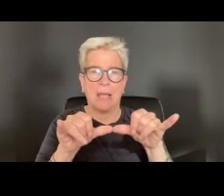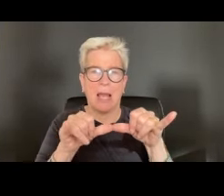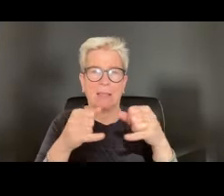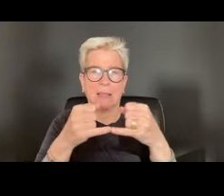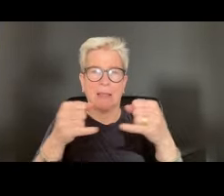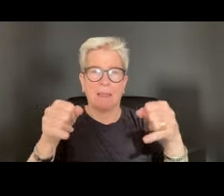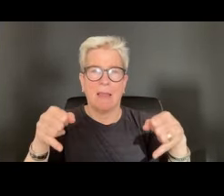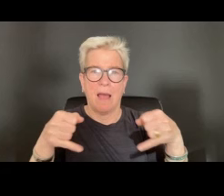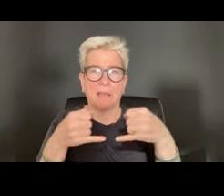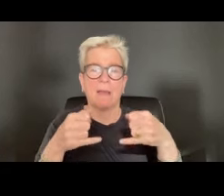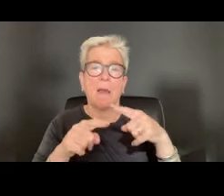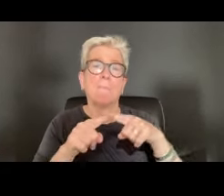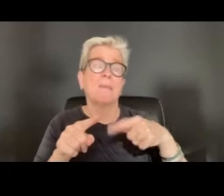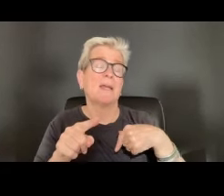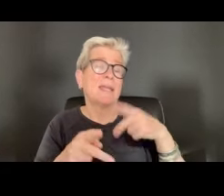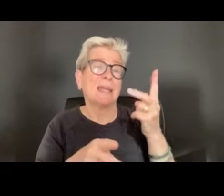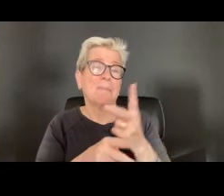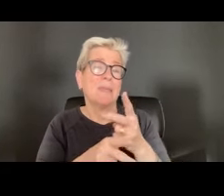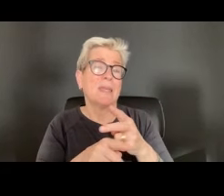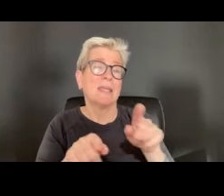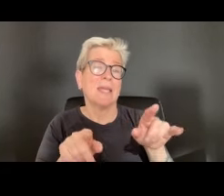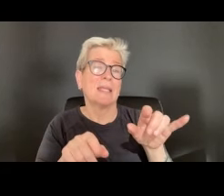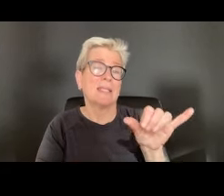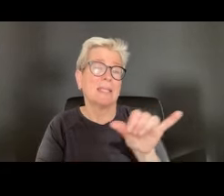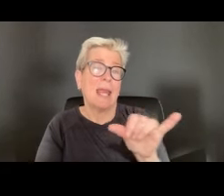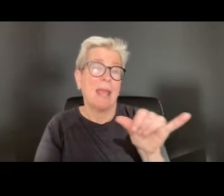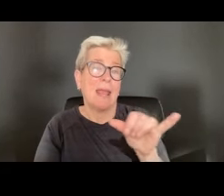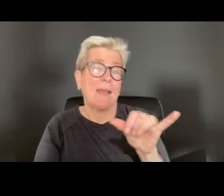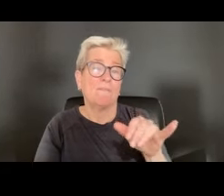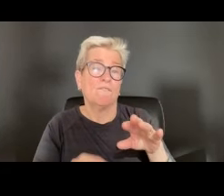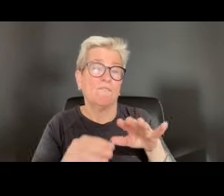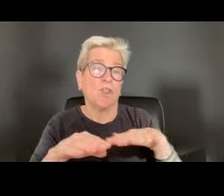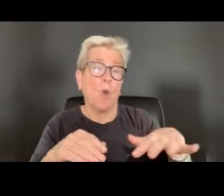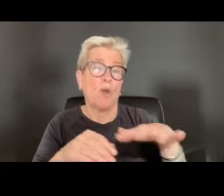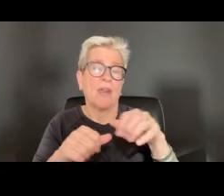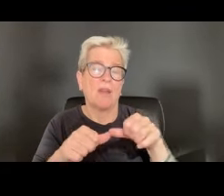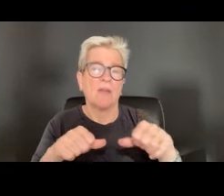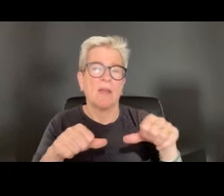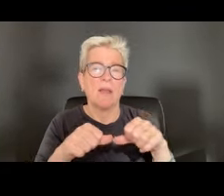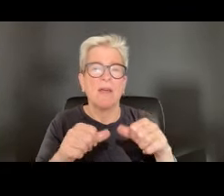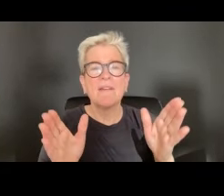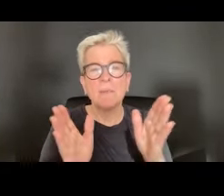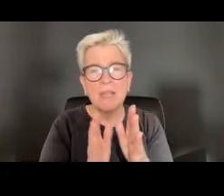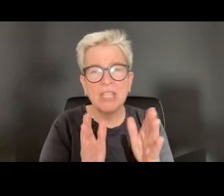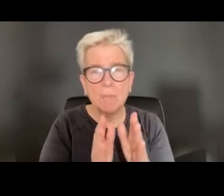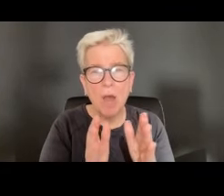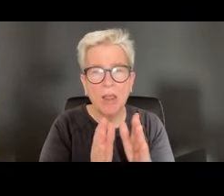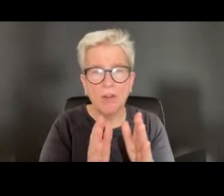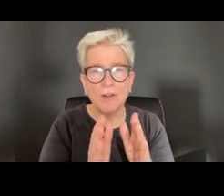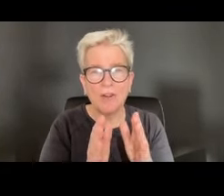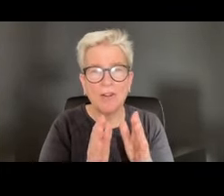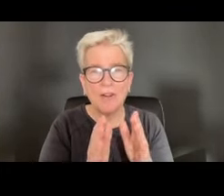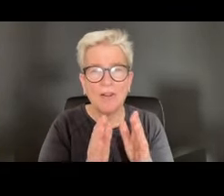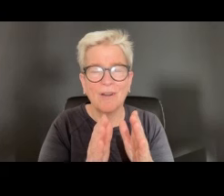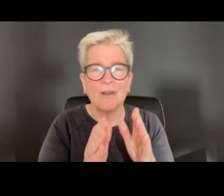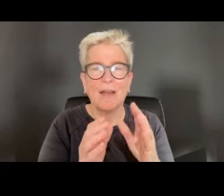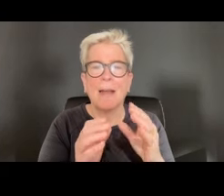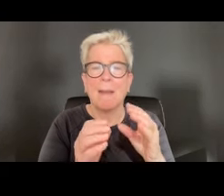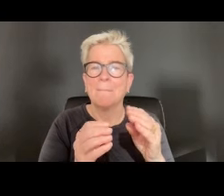you can do today. So if you choose to develop more units, they would be smaller in scale and thus more